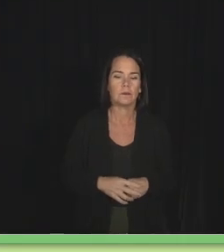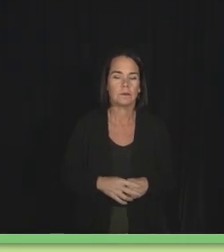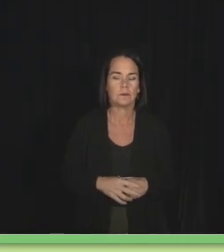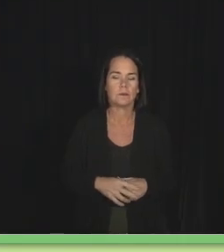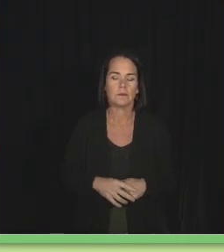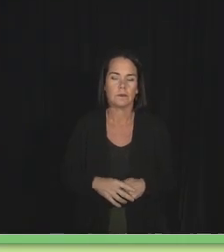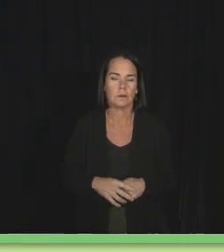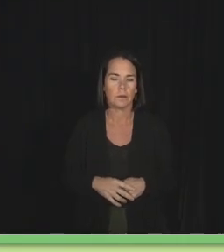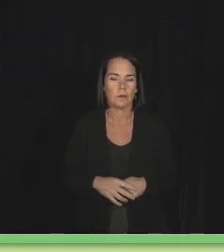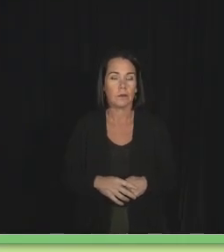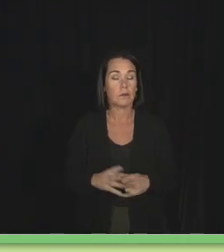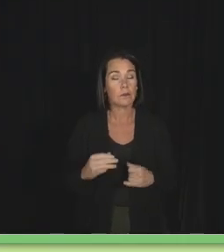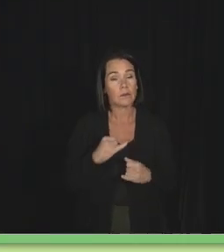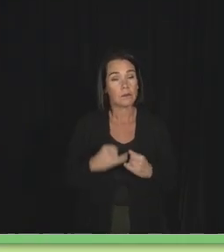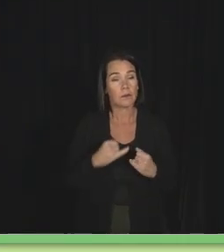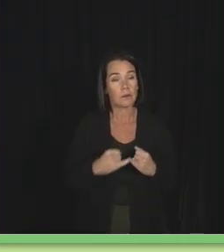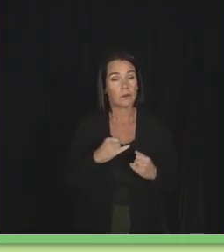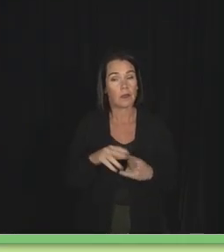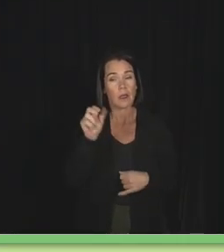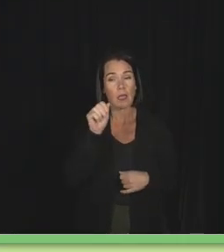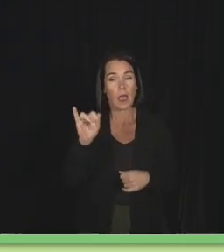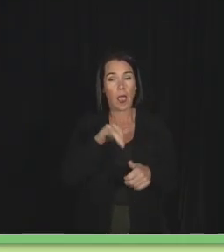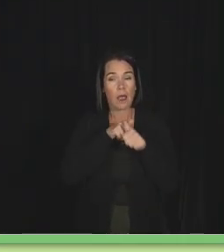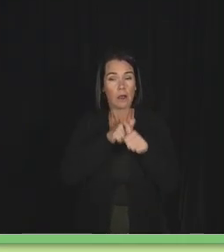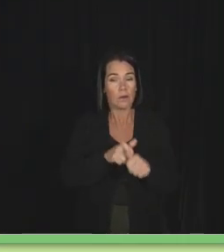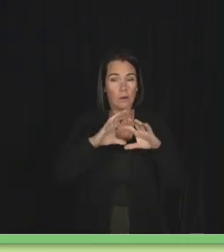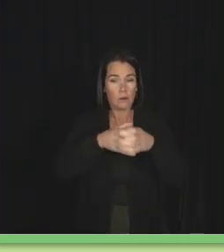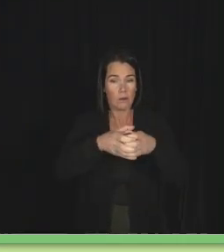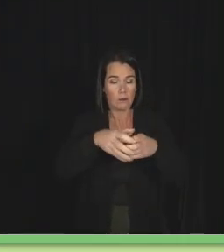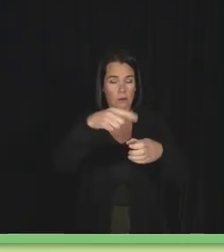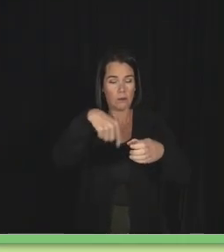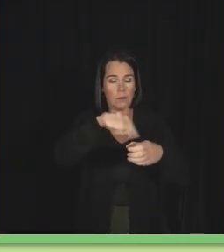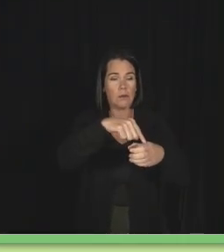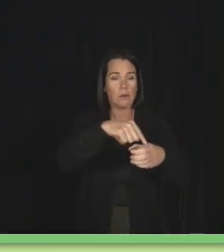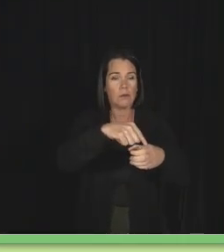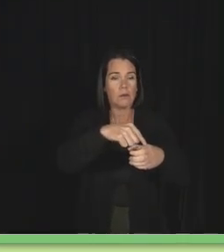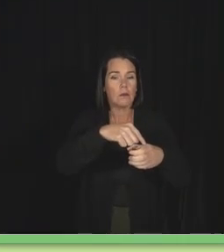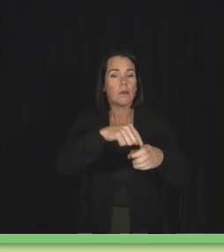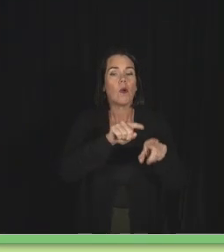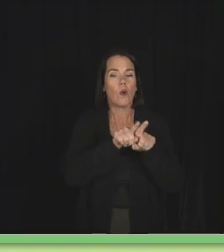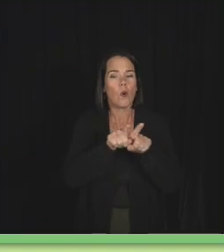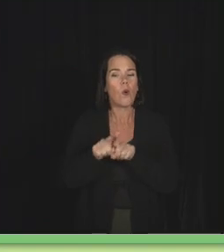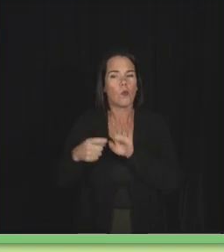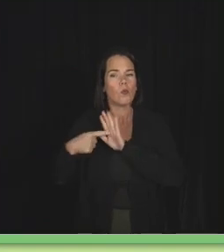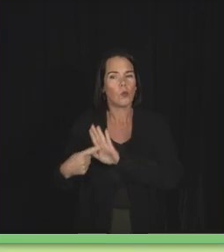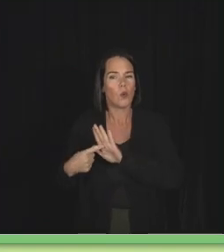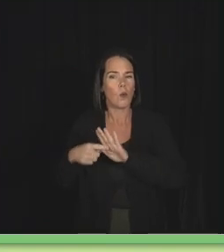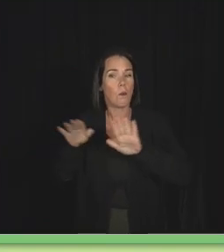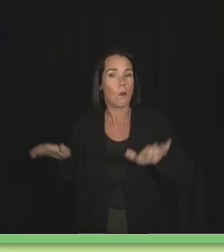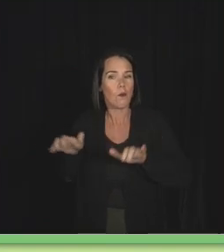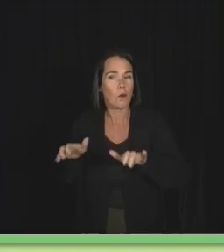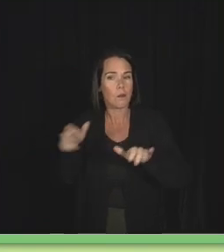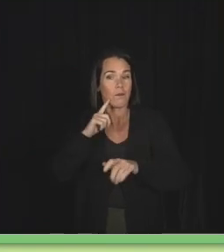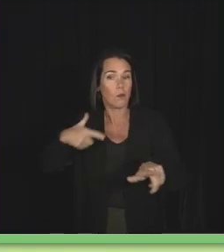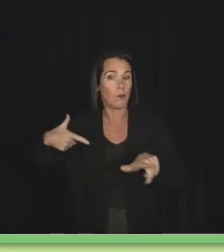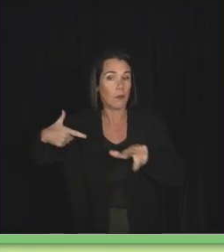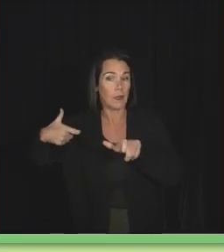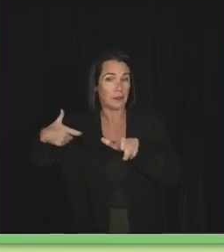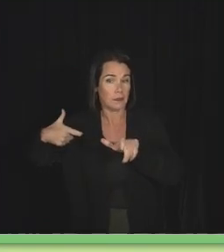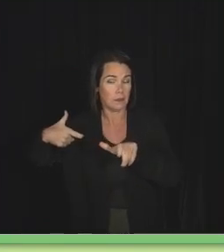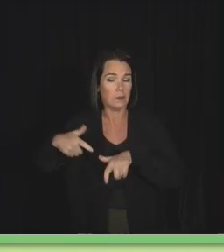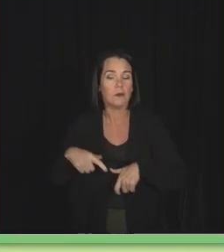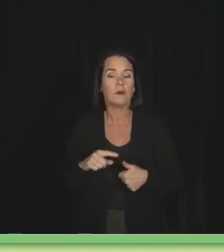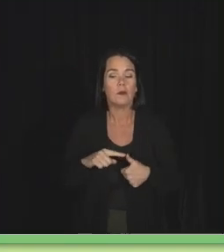is that the AI conformance cluster also exposed the performance metrics of the accelerators.